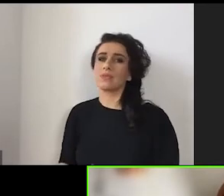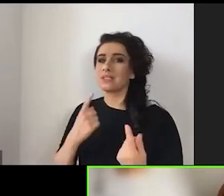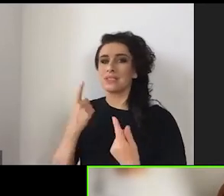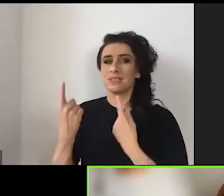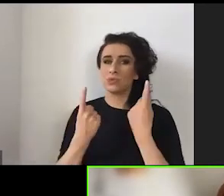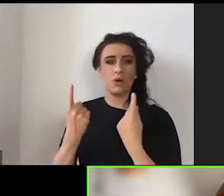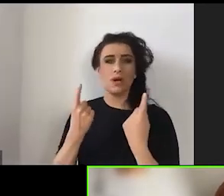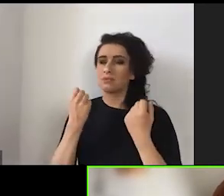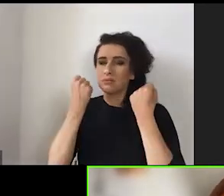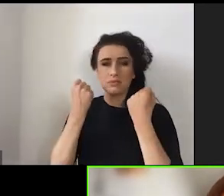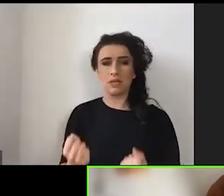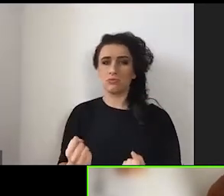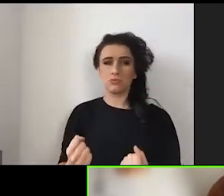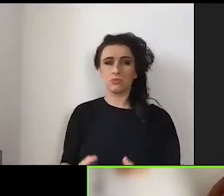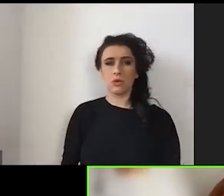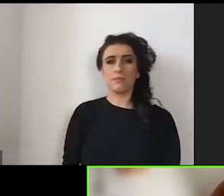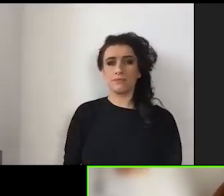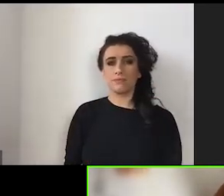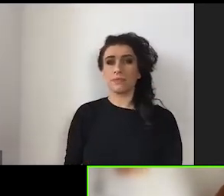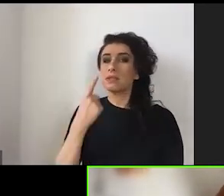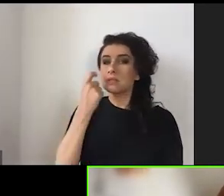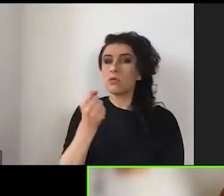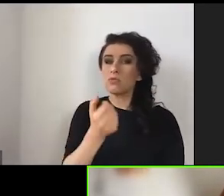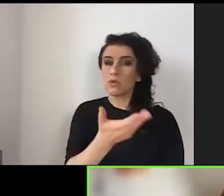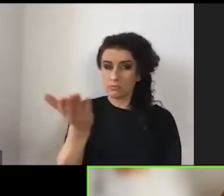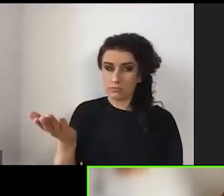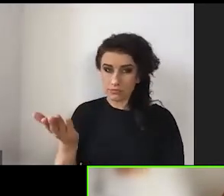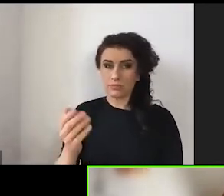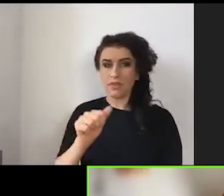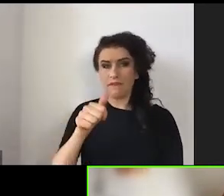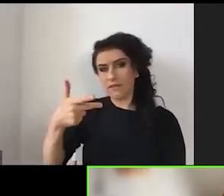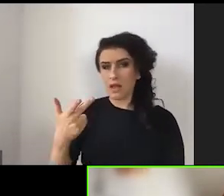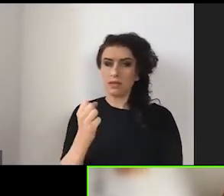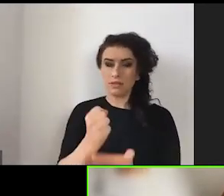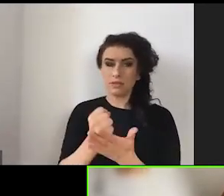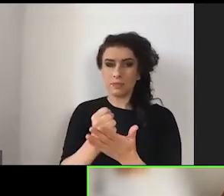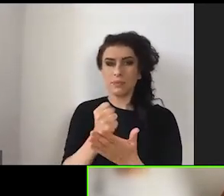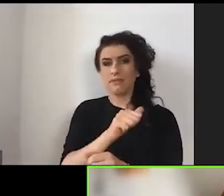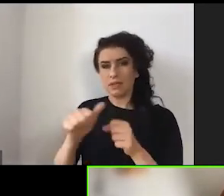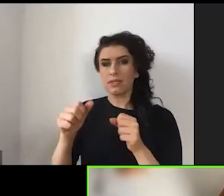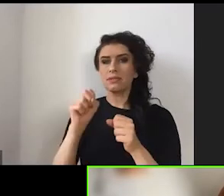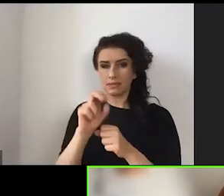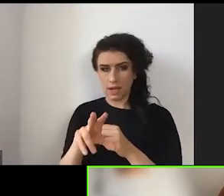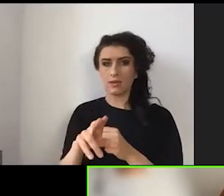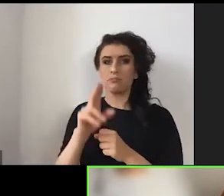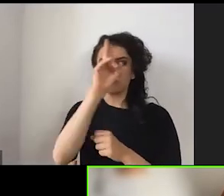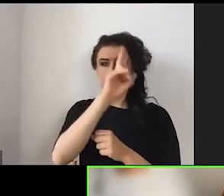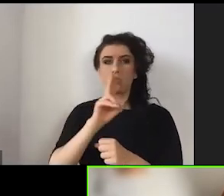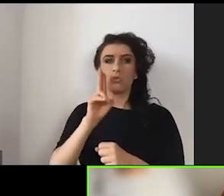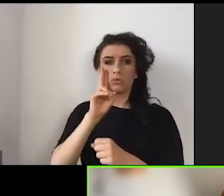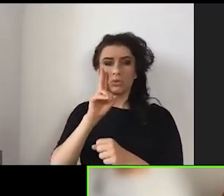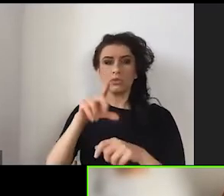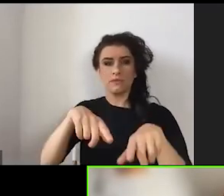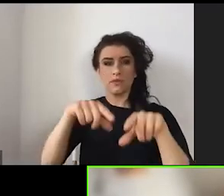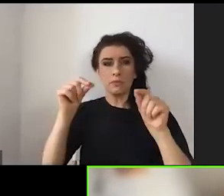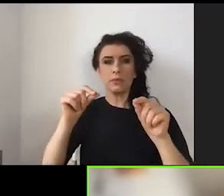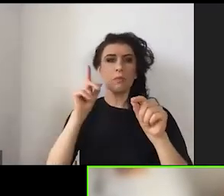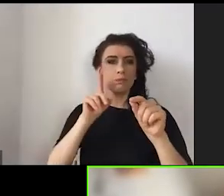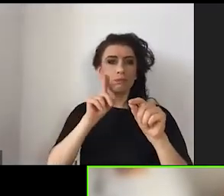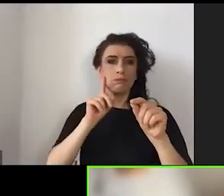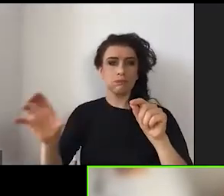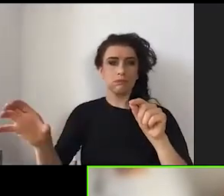not accessing school. They just go with the parents to work and make some income, and the girls stay at